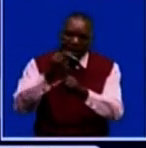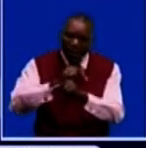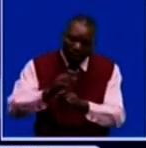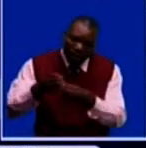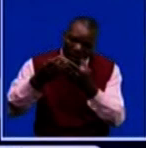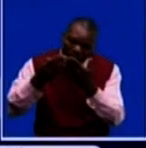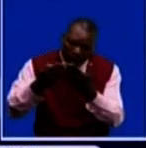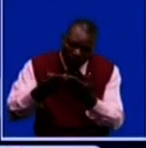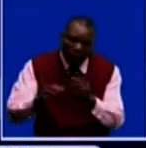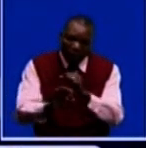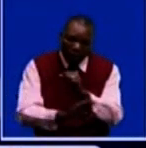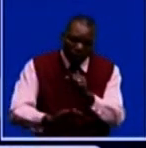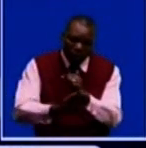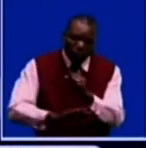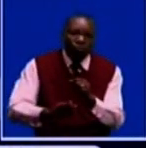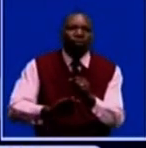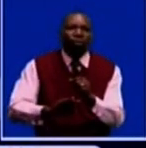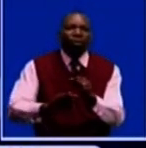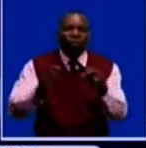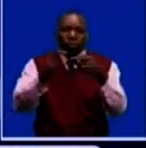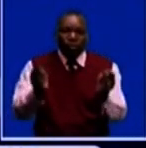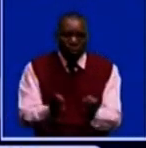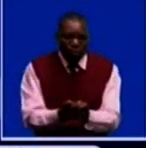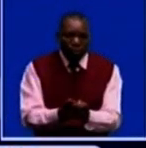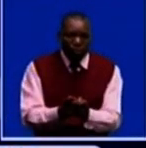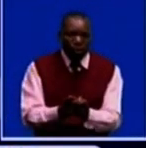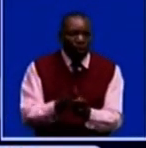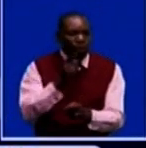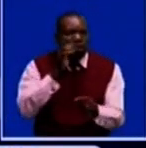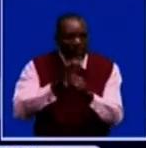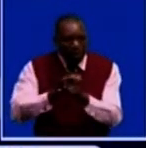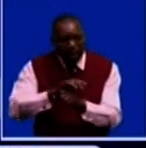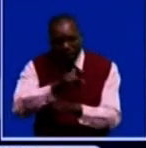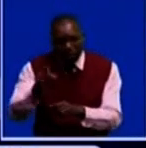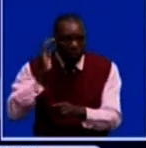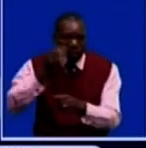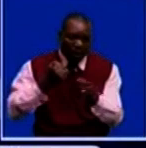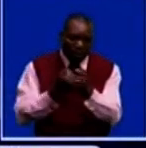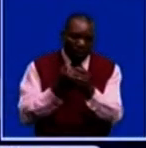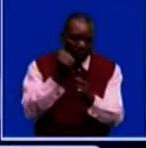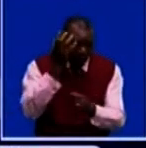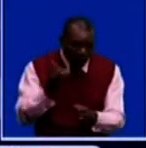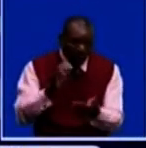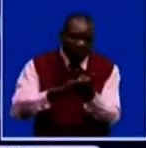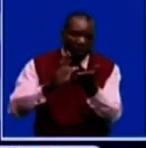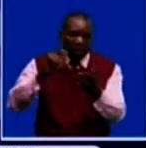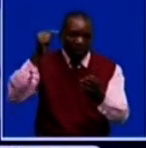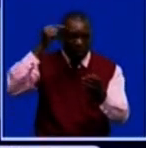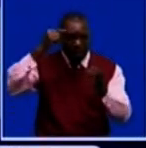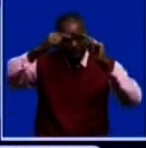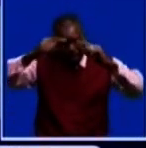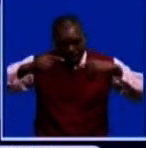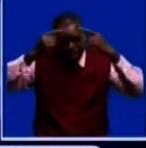and Tomorrow Creations. Mr. Sampa assured them of support, saying government believes in promoting